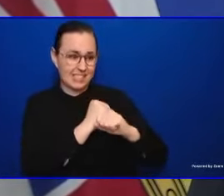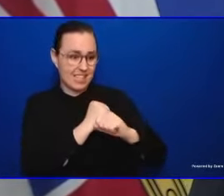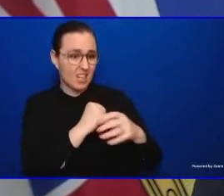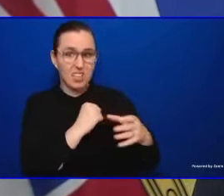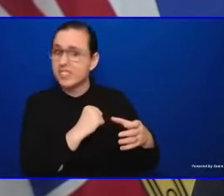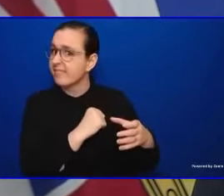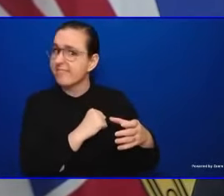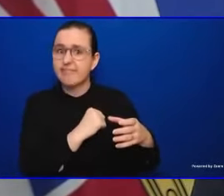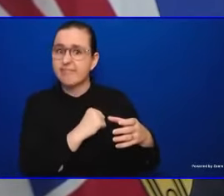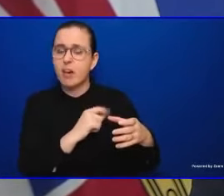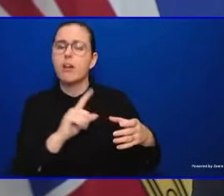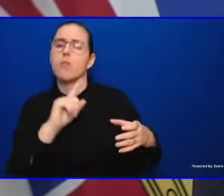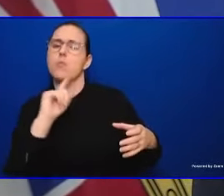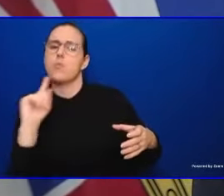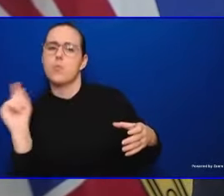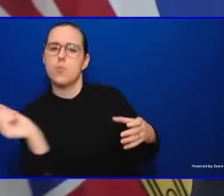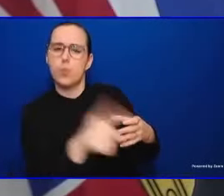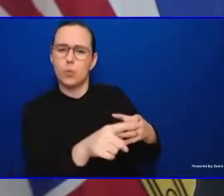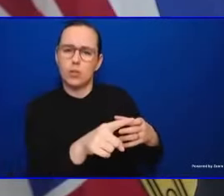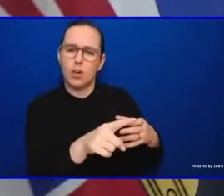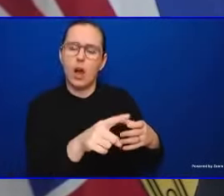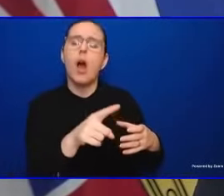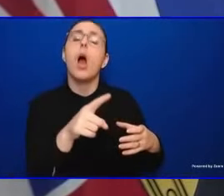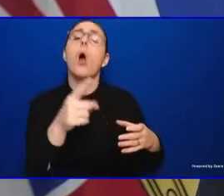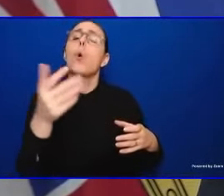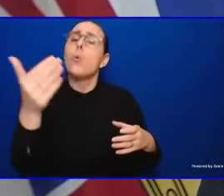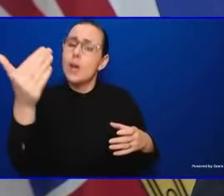on COVID-19.